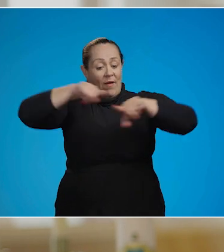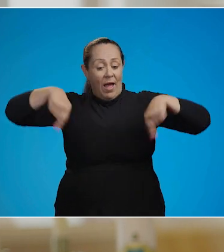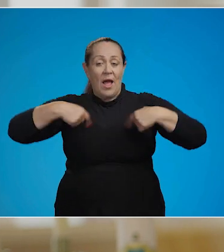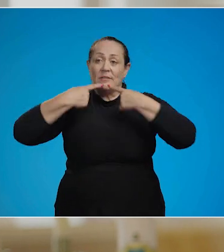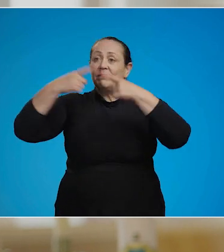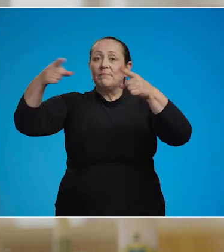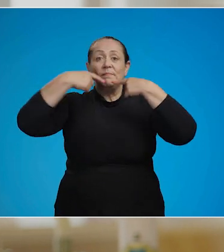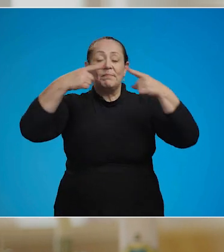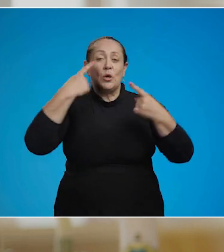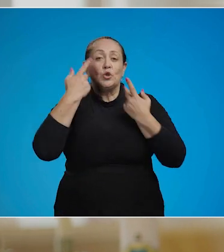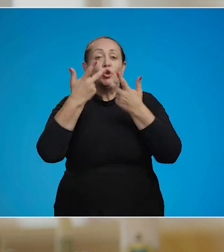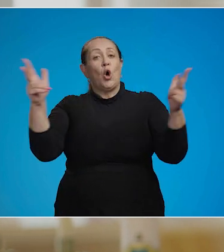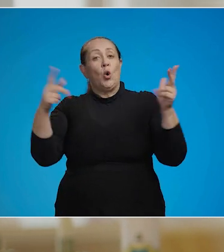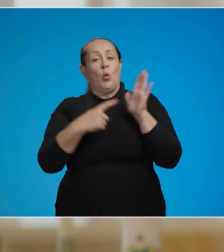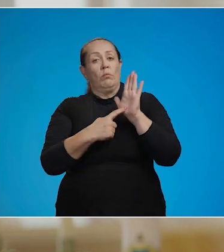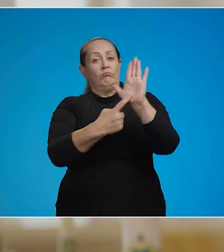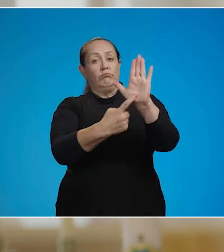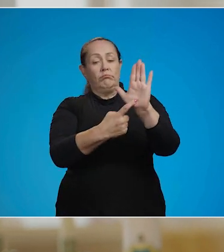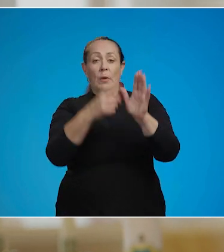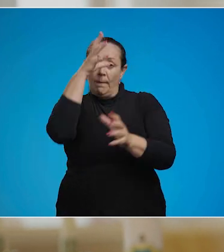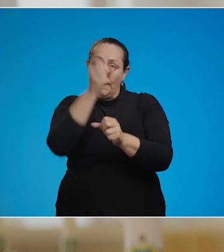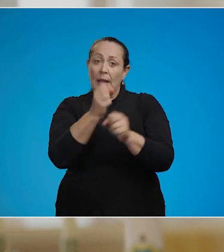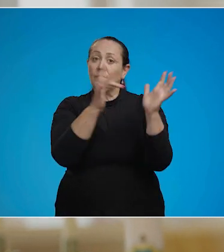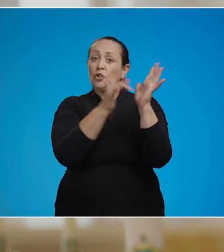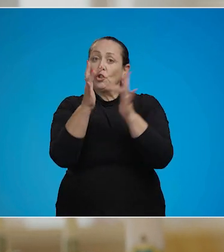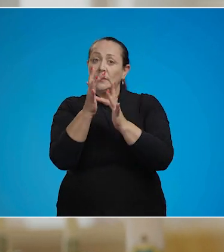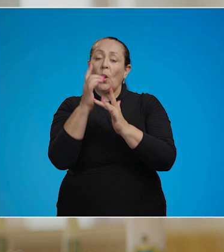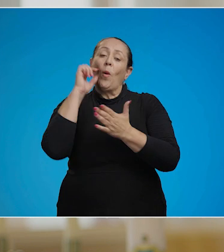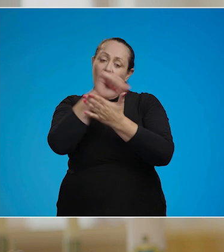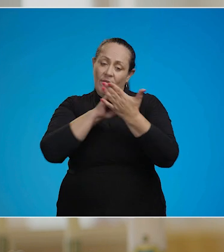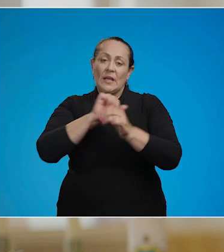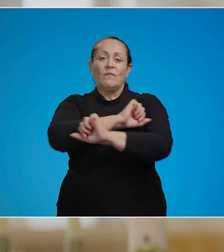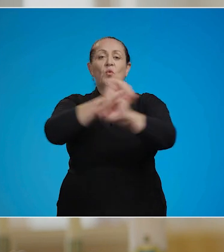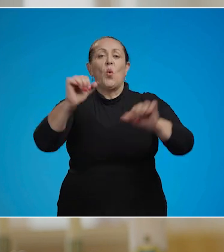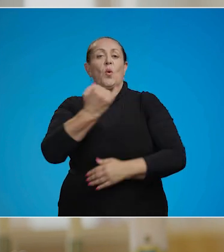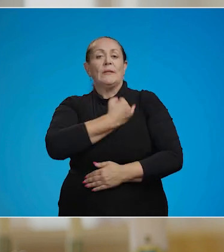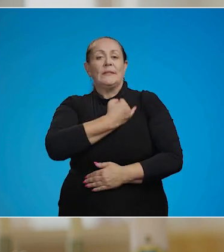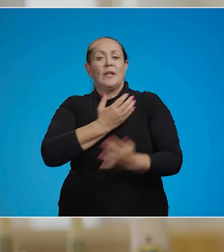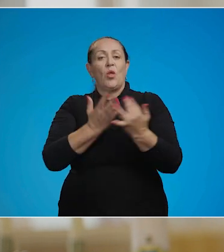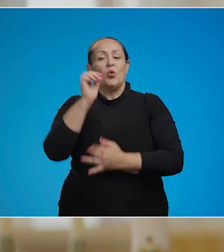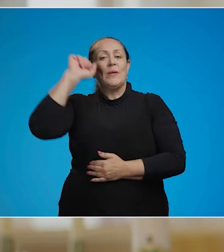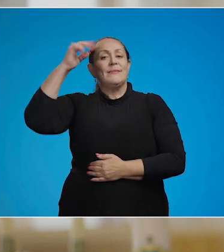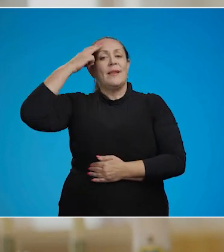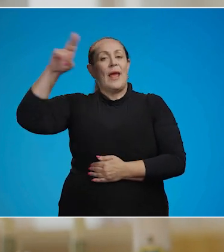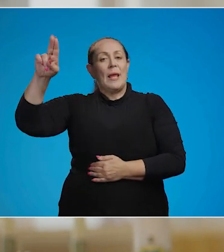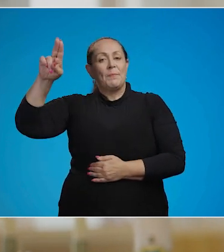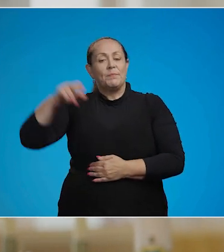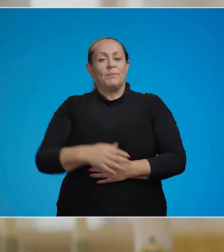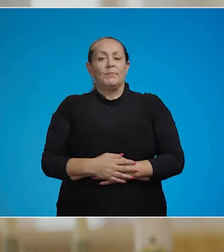this witness, that all who believe in Jesus will have their sins forgiven through his name.